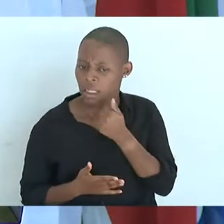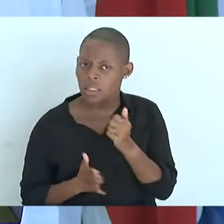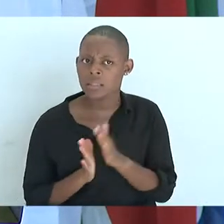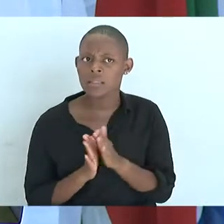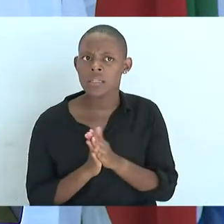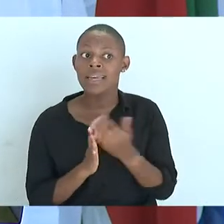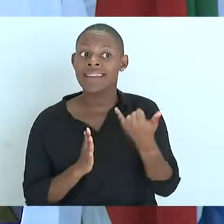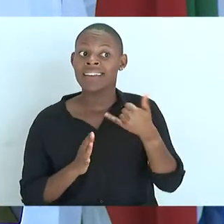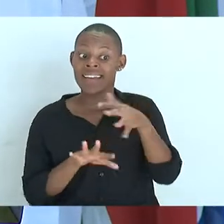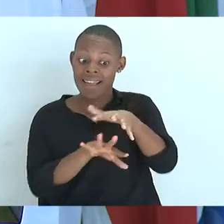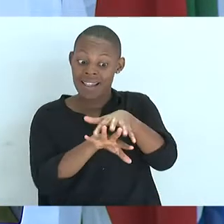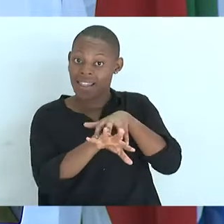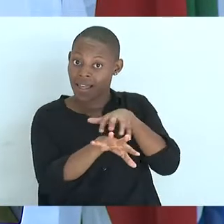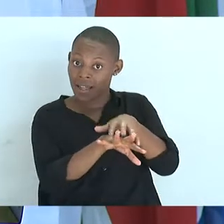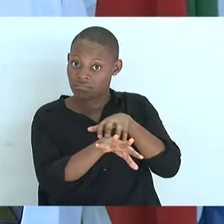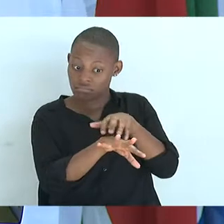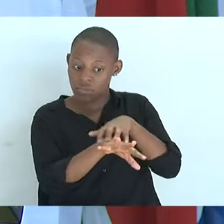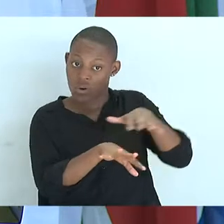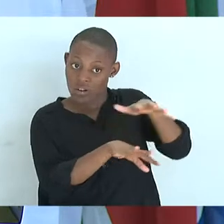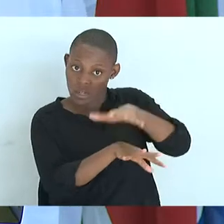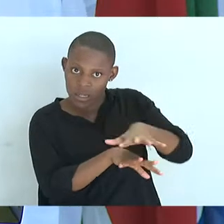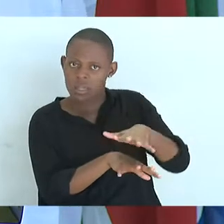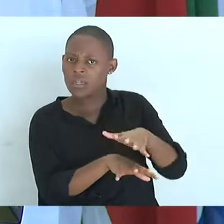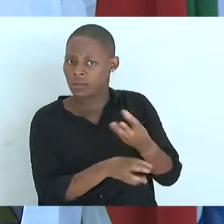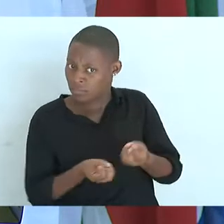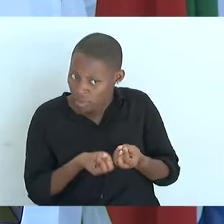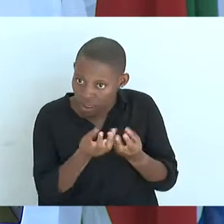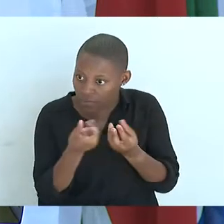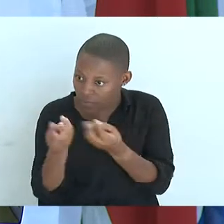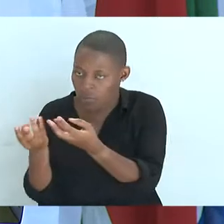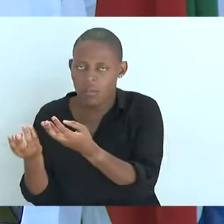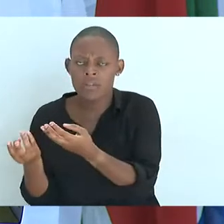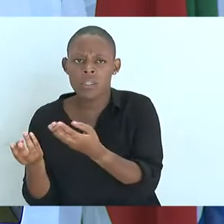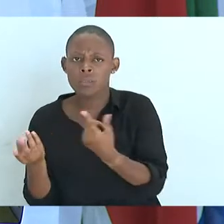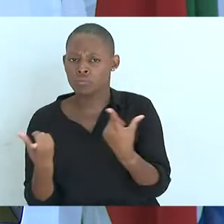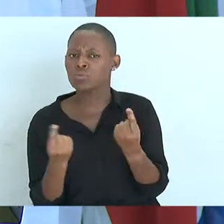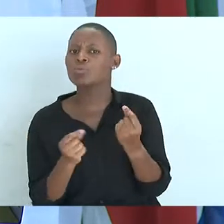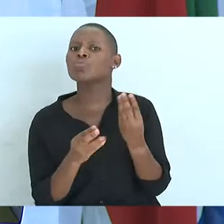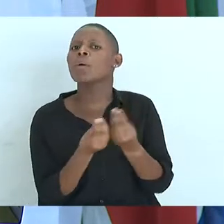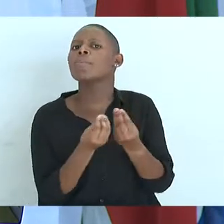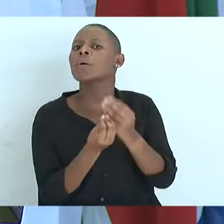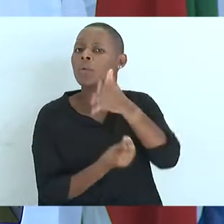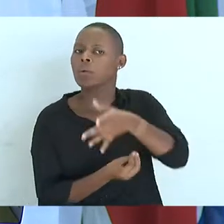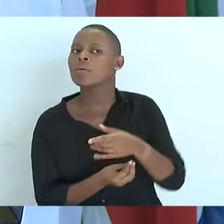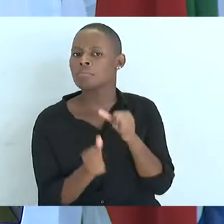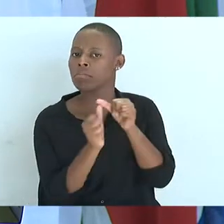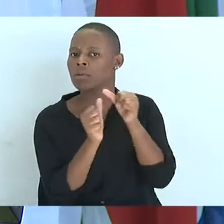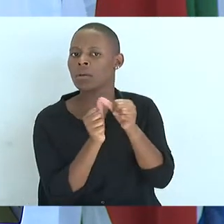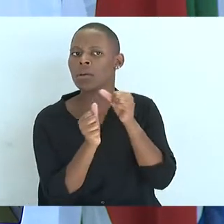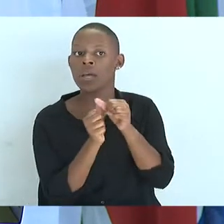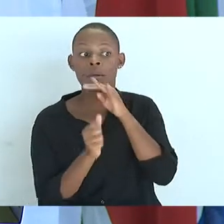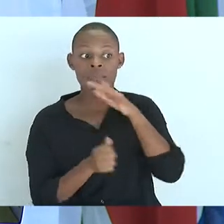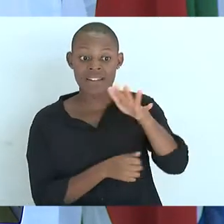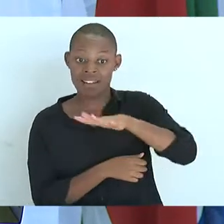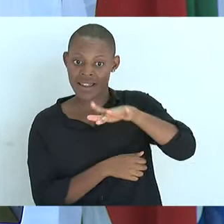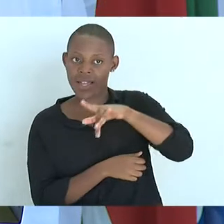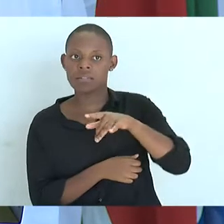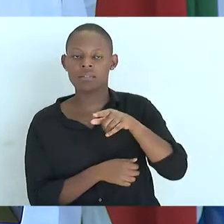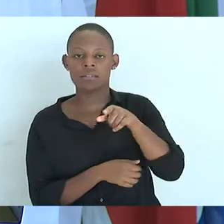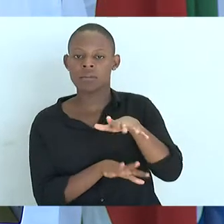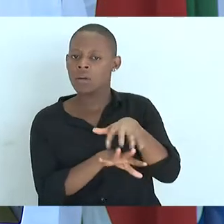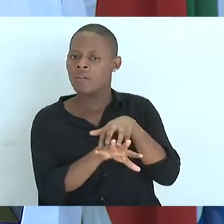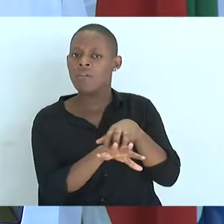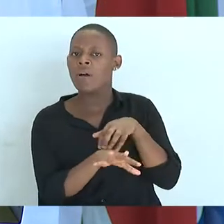singawenza njani. But the land should be used productive.